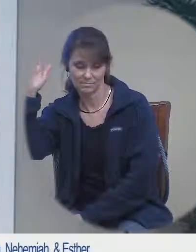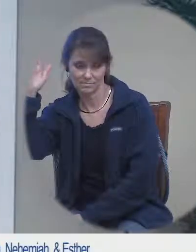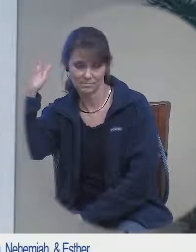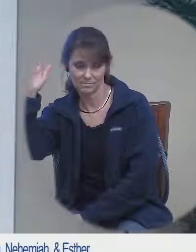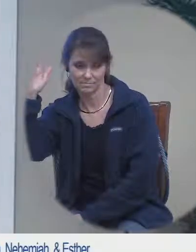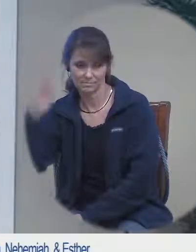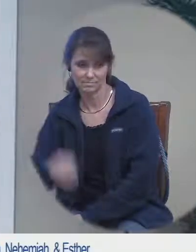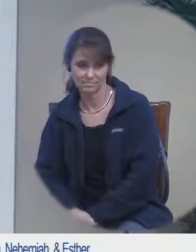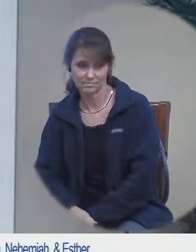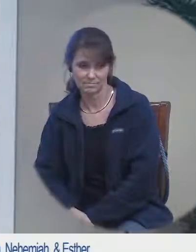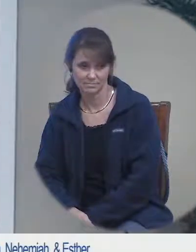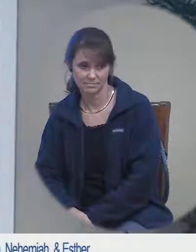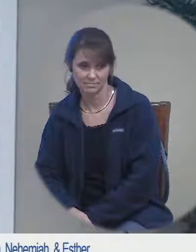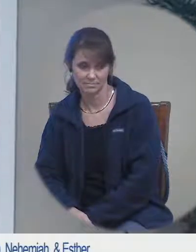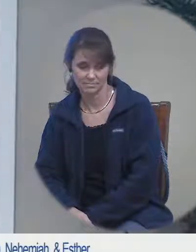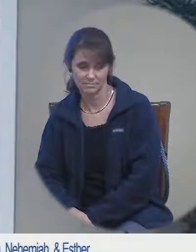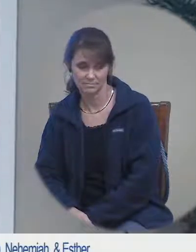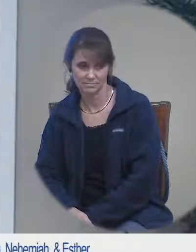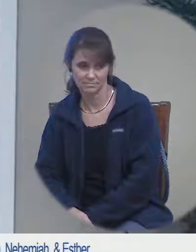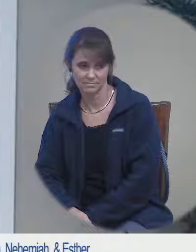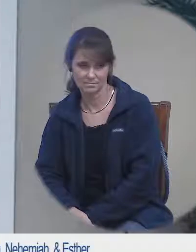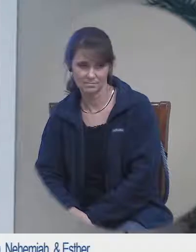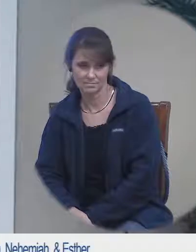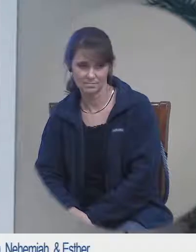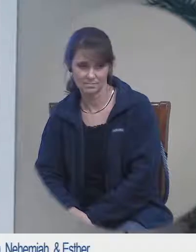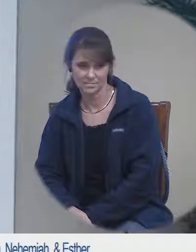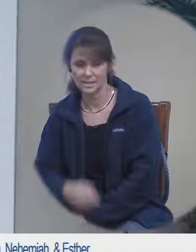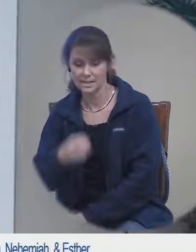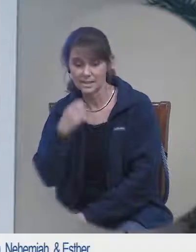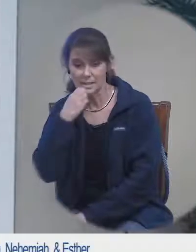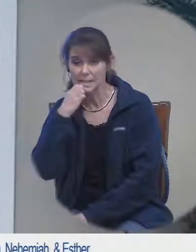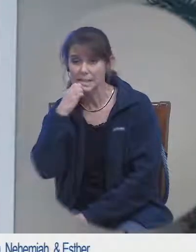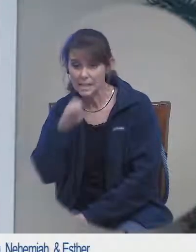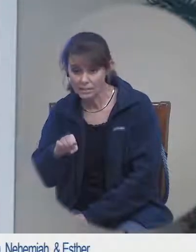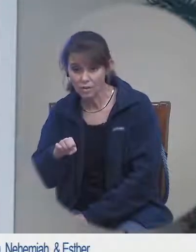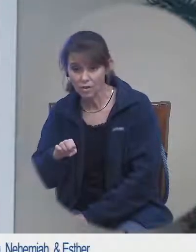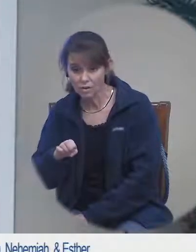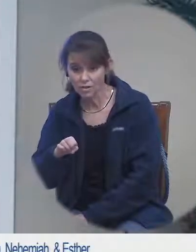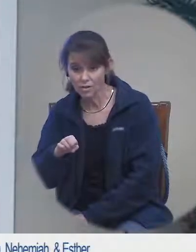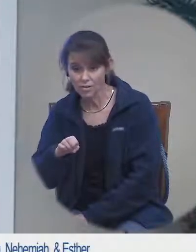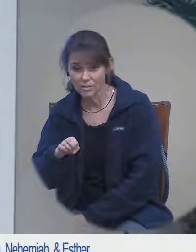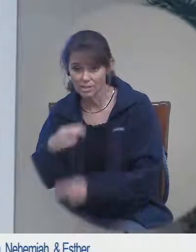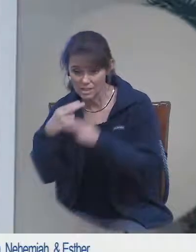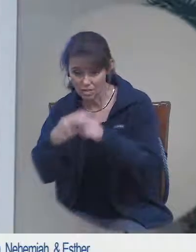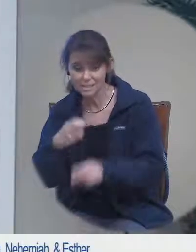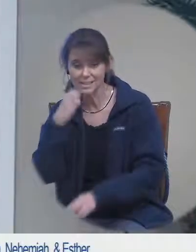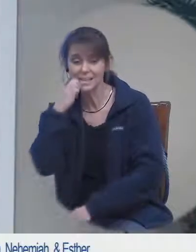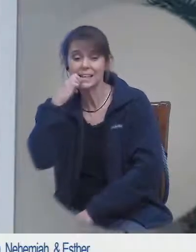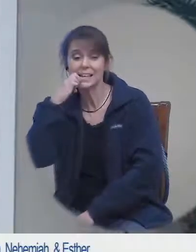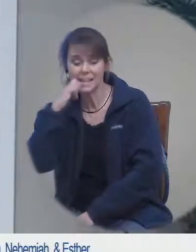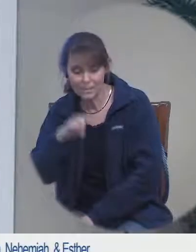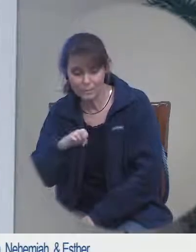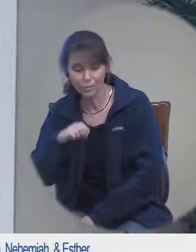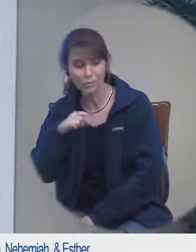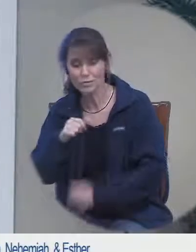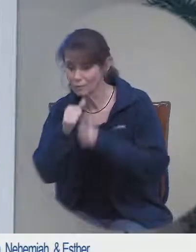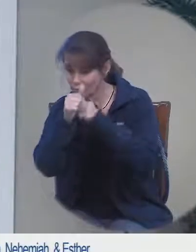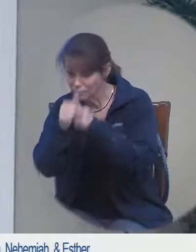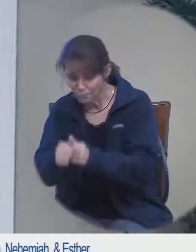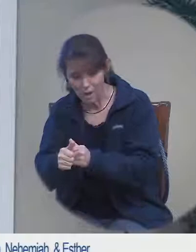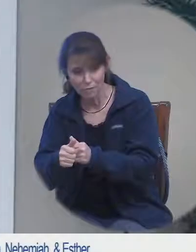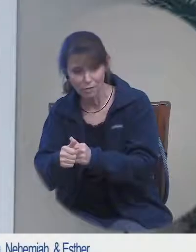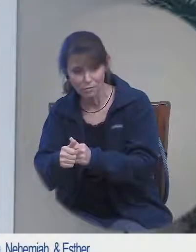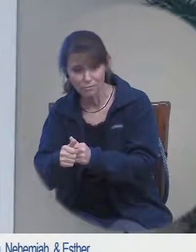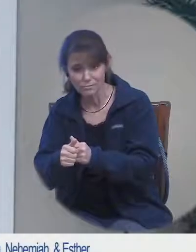And again, he calls it in verse 17, this evil thing that you're doing or performing. So when Nehemiah looked